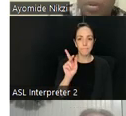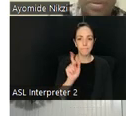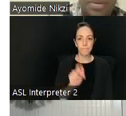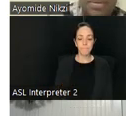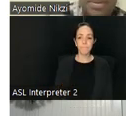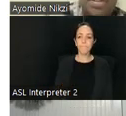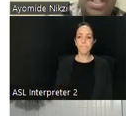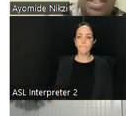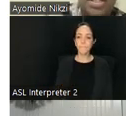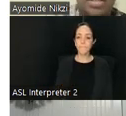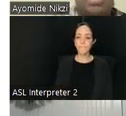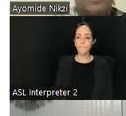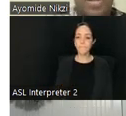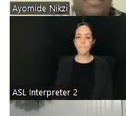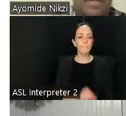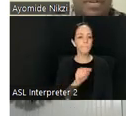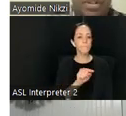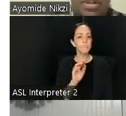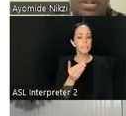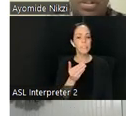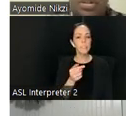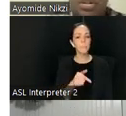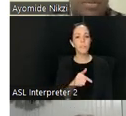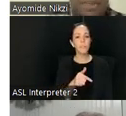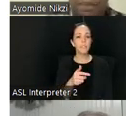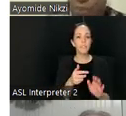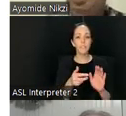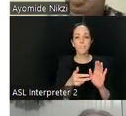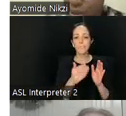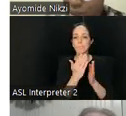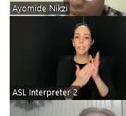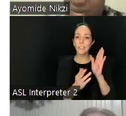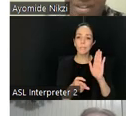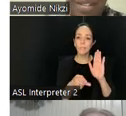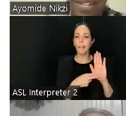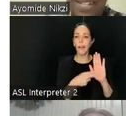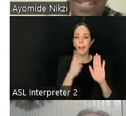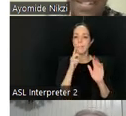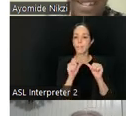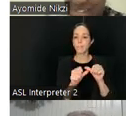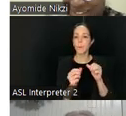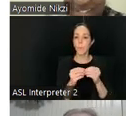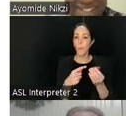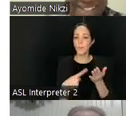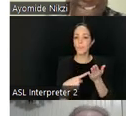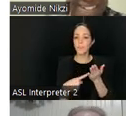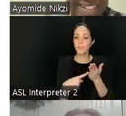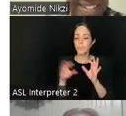Okay, well, So this looks like this section is flagged for further discussion. So, okay, I was going to say, I don't know what to do with it. So,